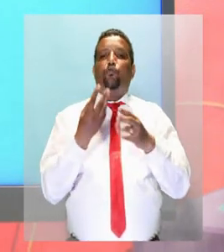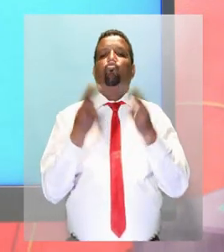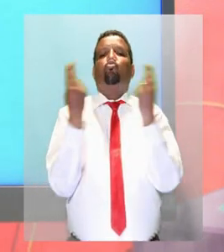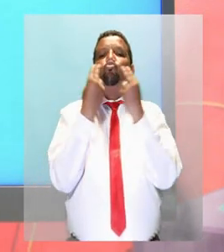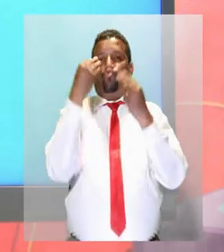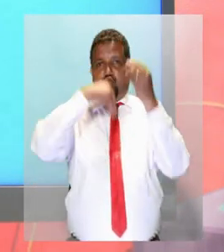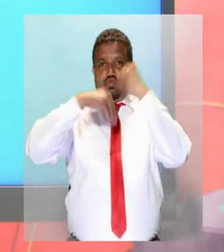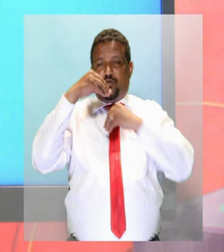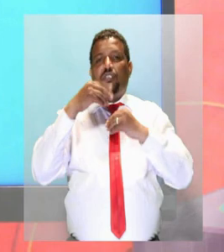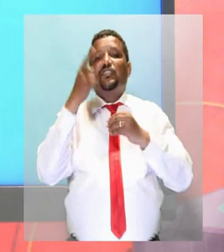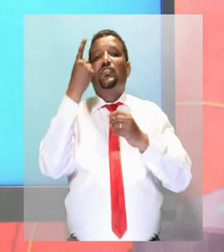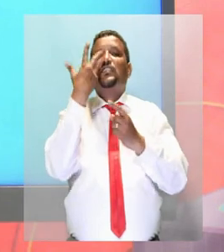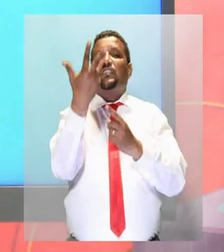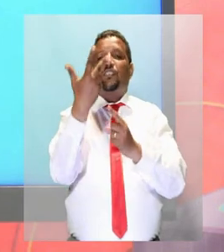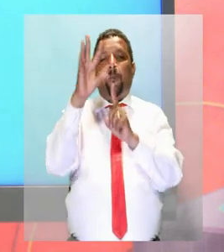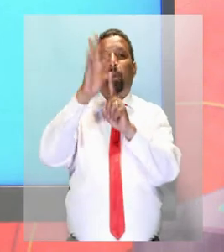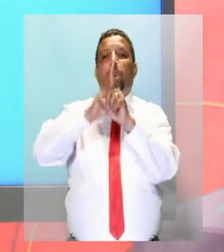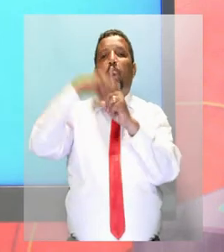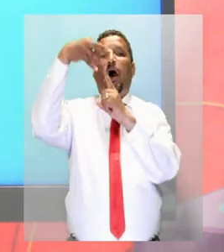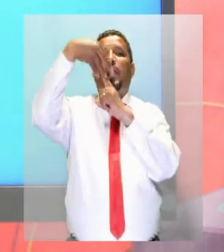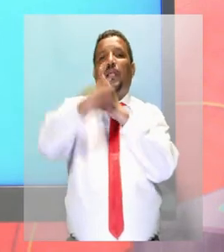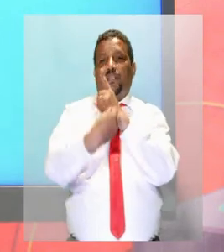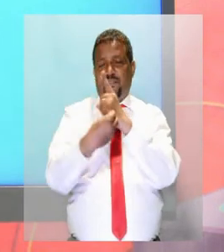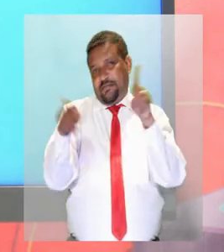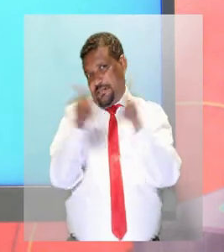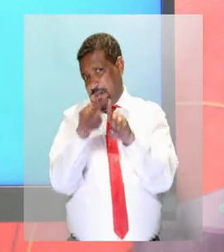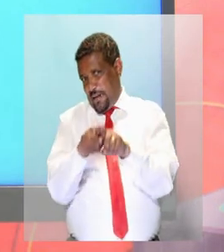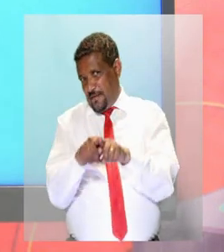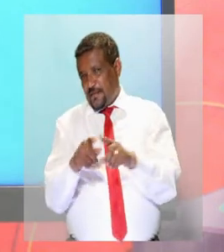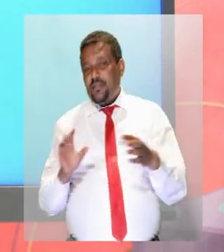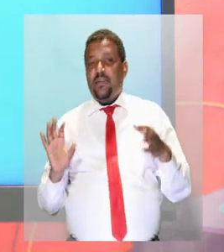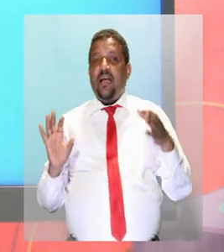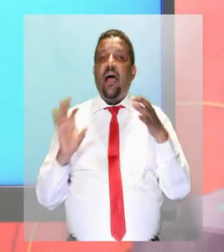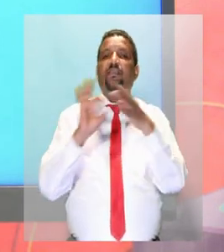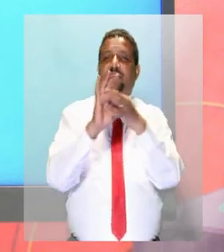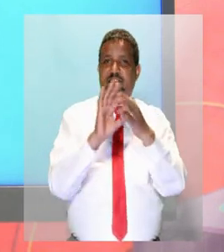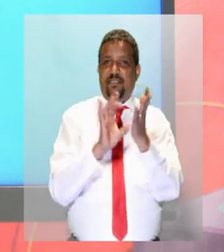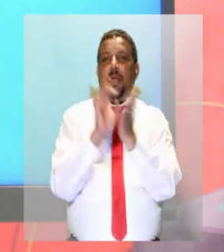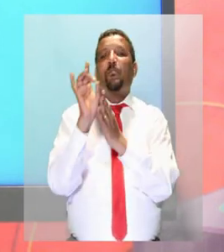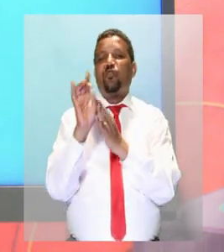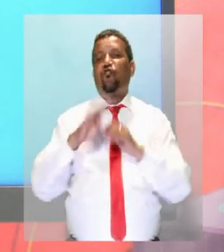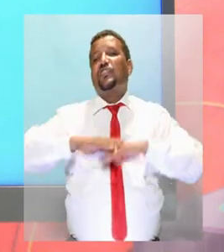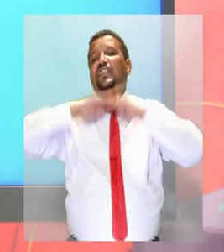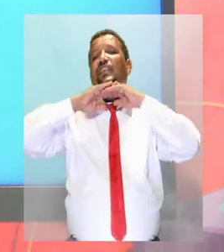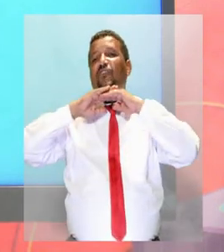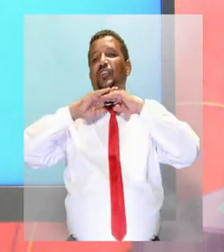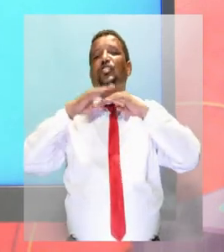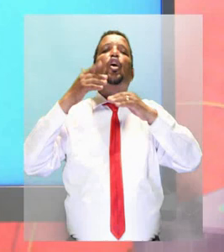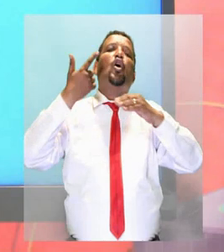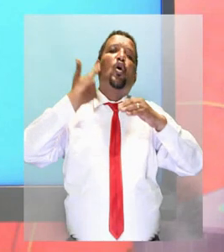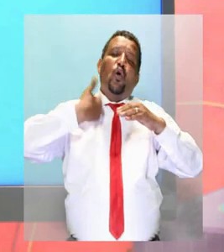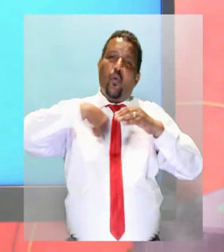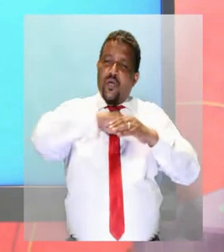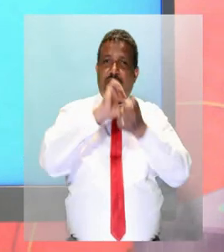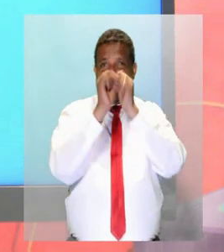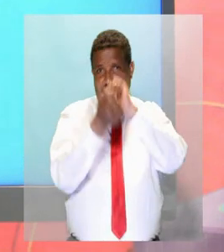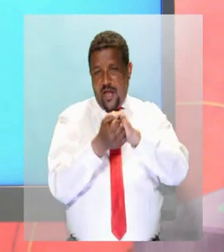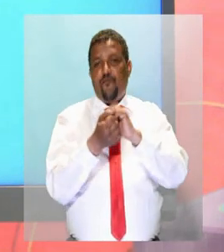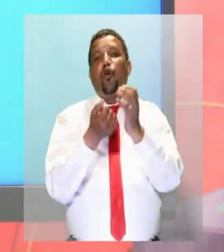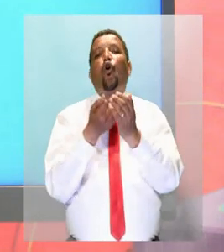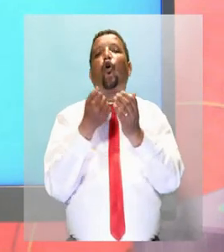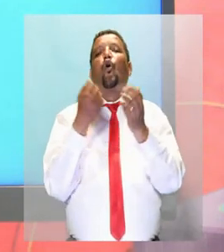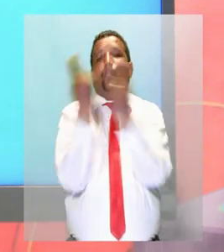of 3 bananas and the like. So it is possible to attach numbers for the satisfaction that we derive from consumption of goods and